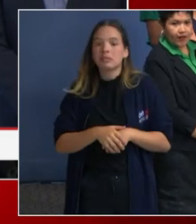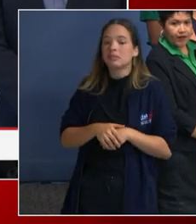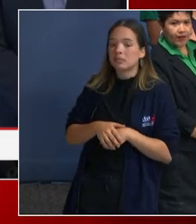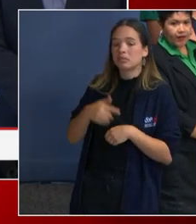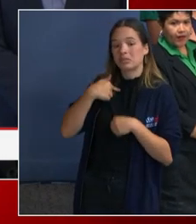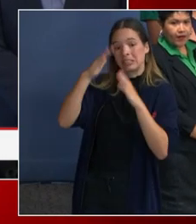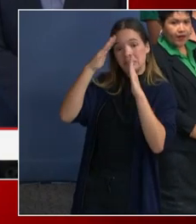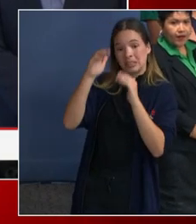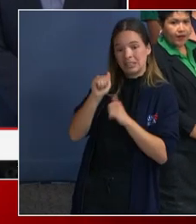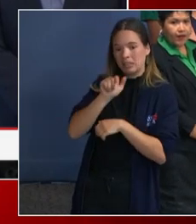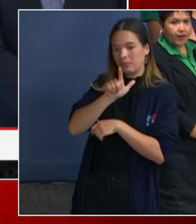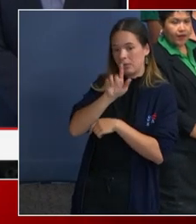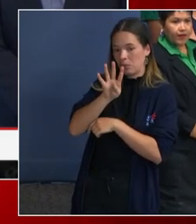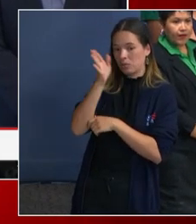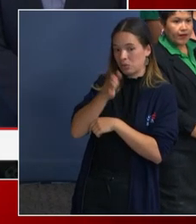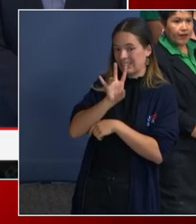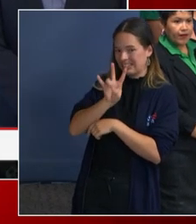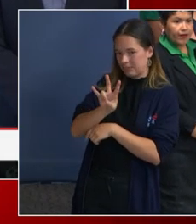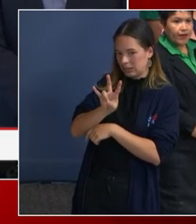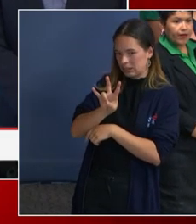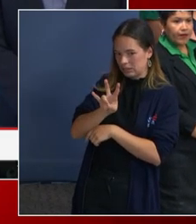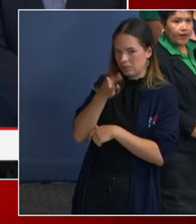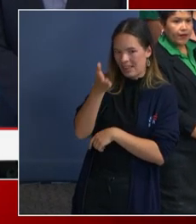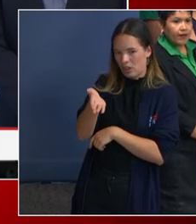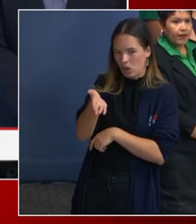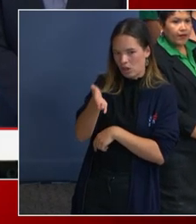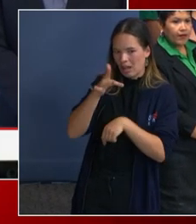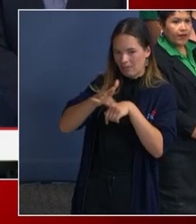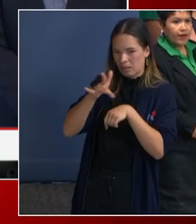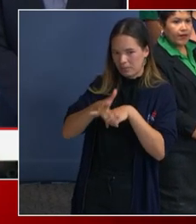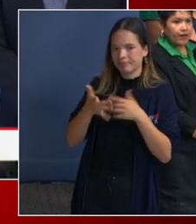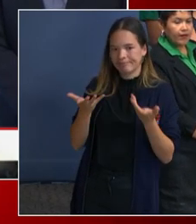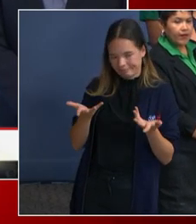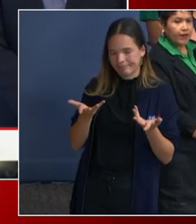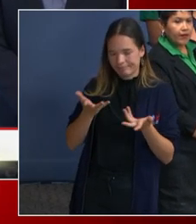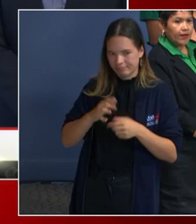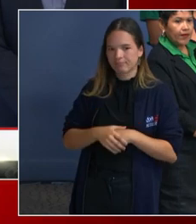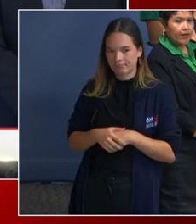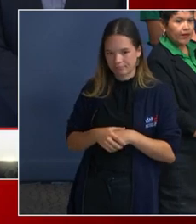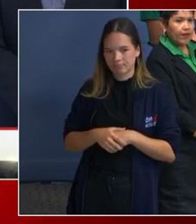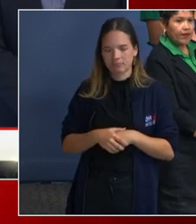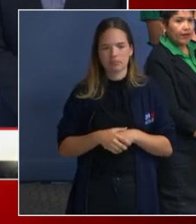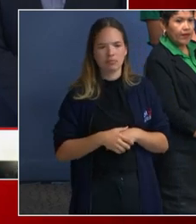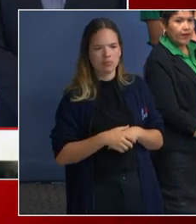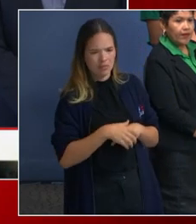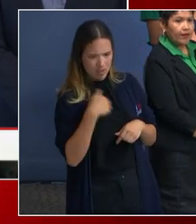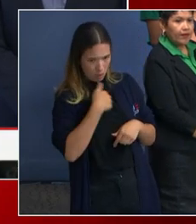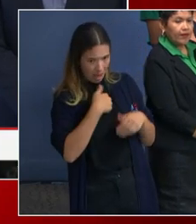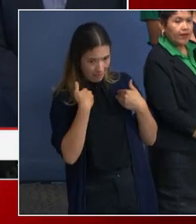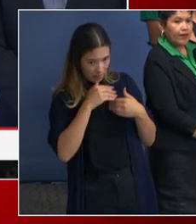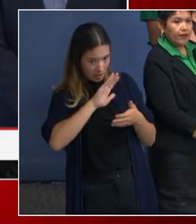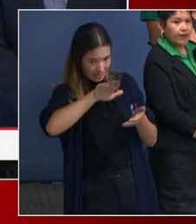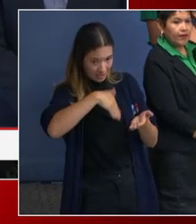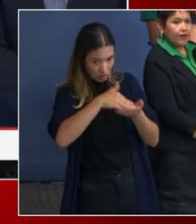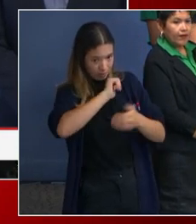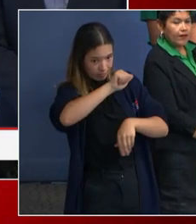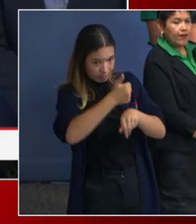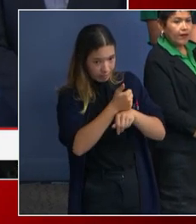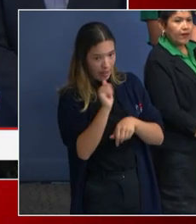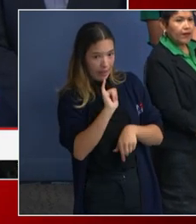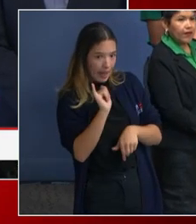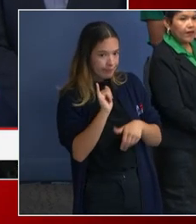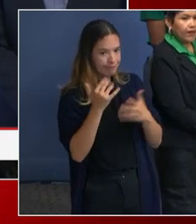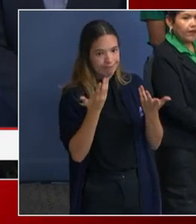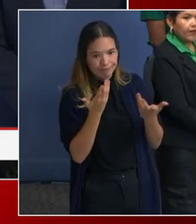And then what about a center? Are you looking to stand up a center that one would both work kind of like Virginia Williams in the sense of a